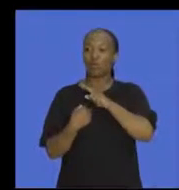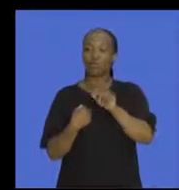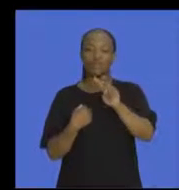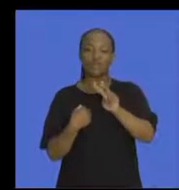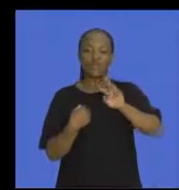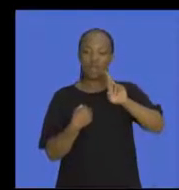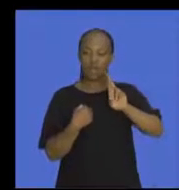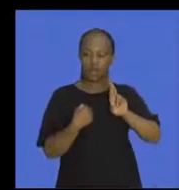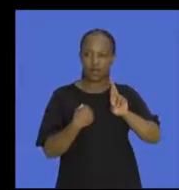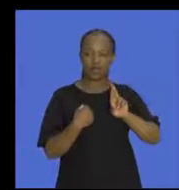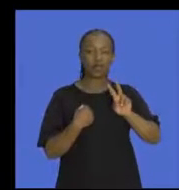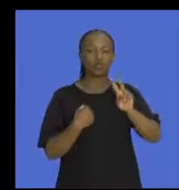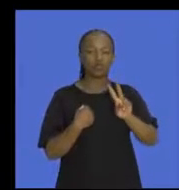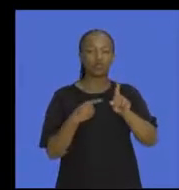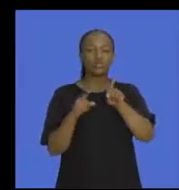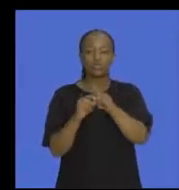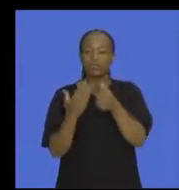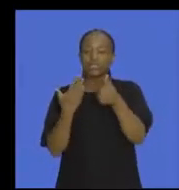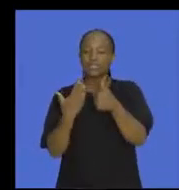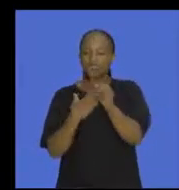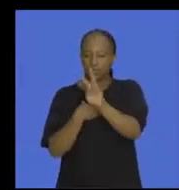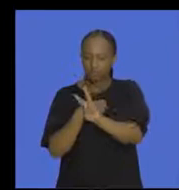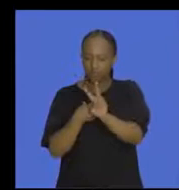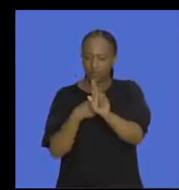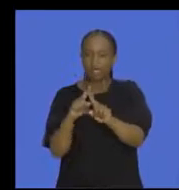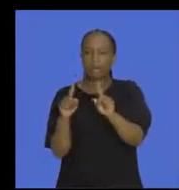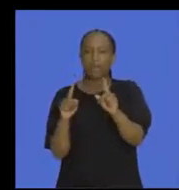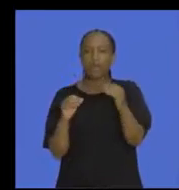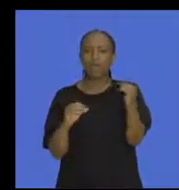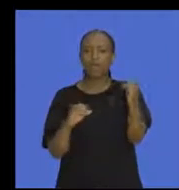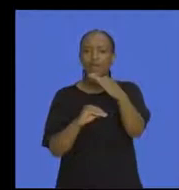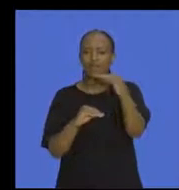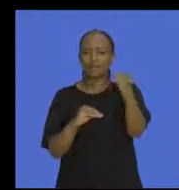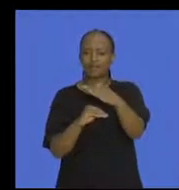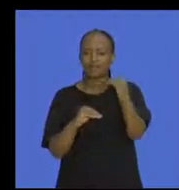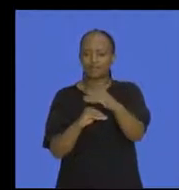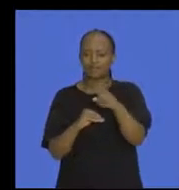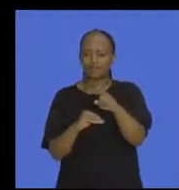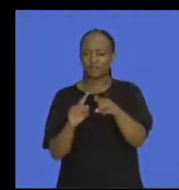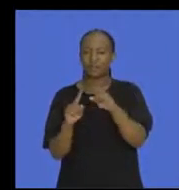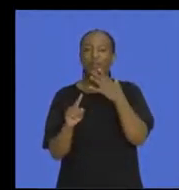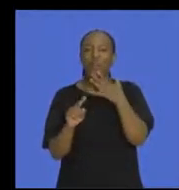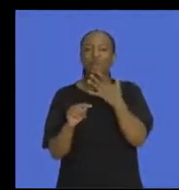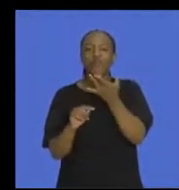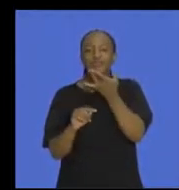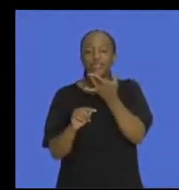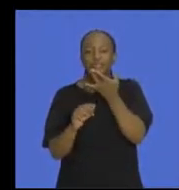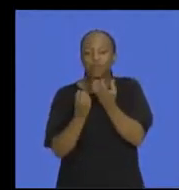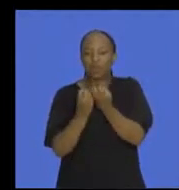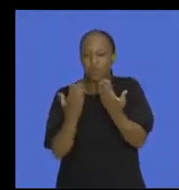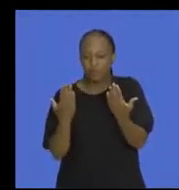R2 is also equals to what? 6 volts. But also there's something about current. The main current through the